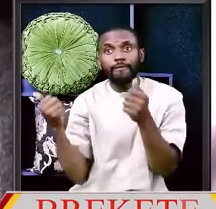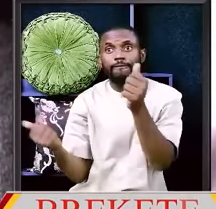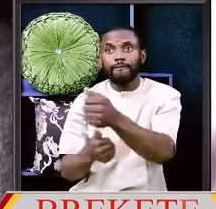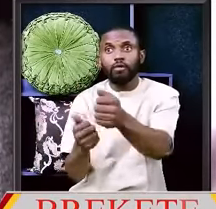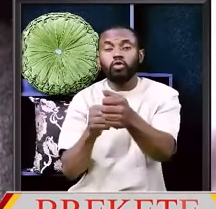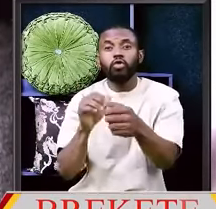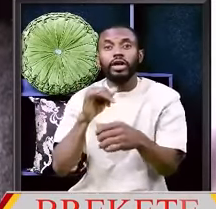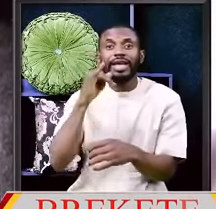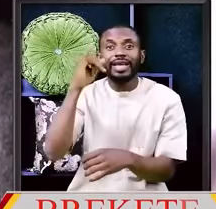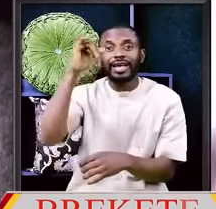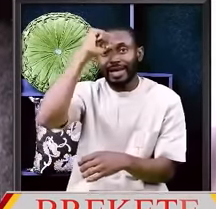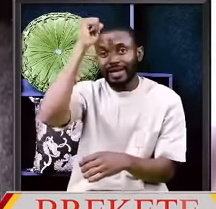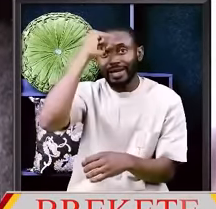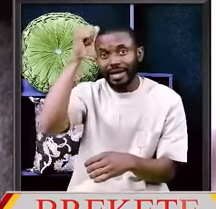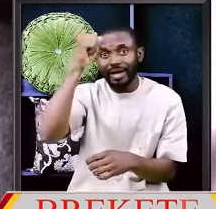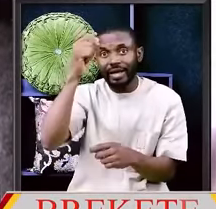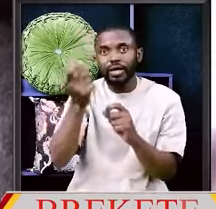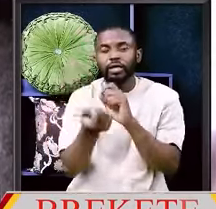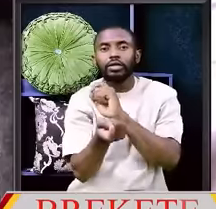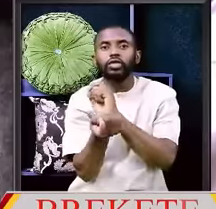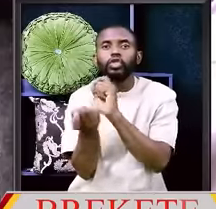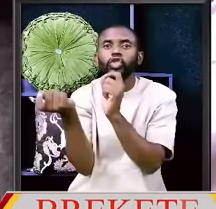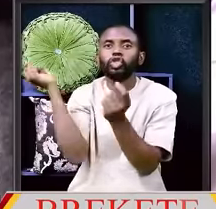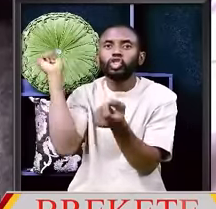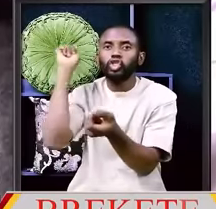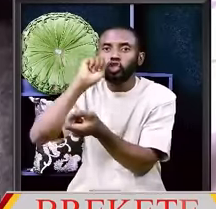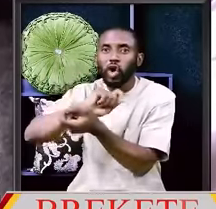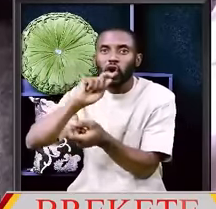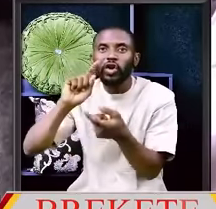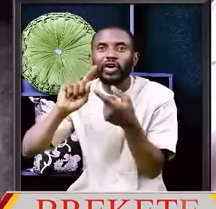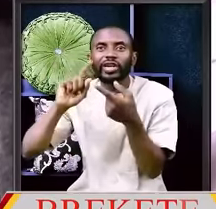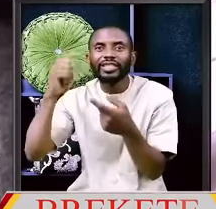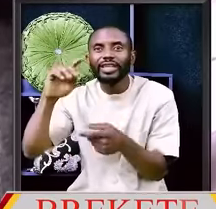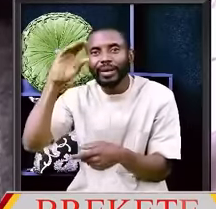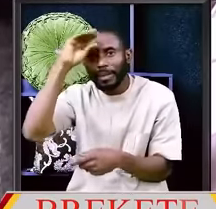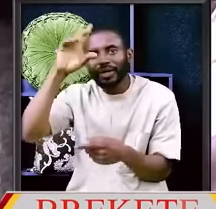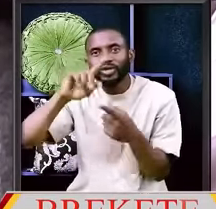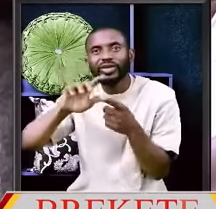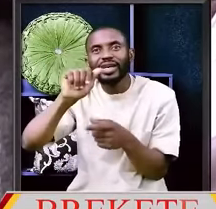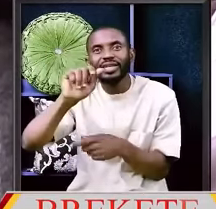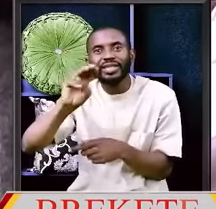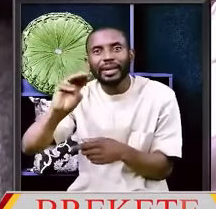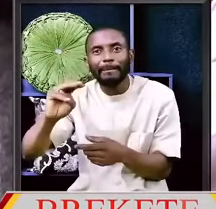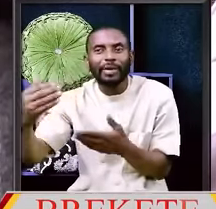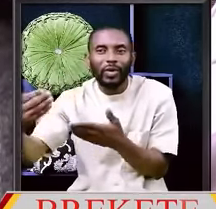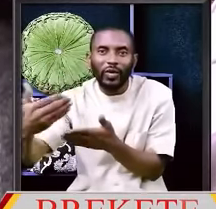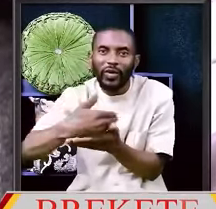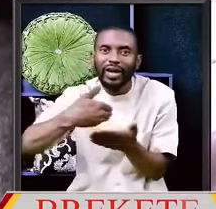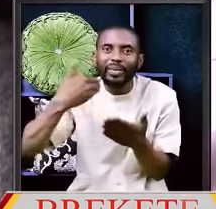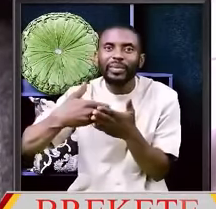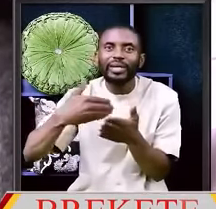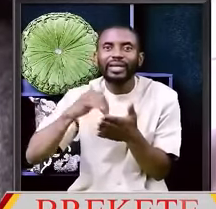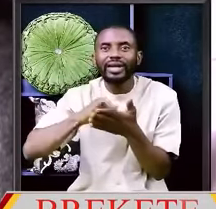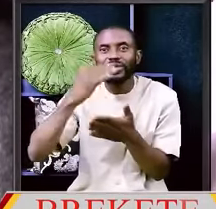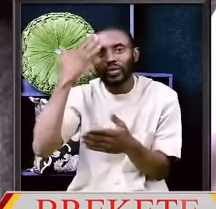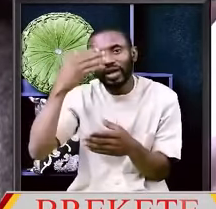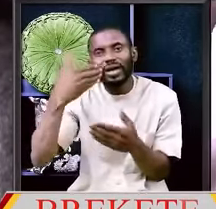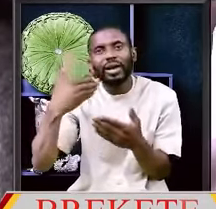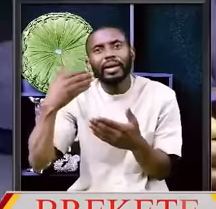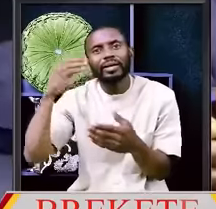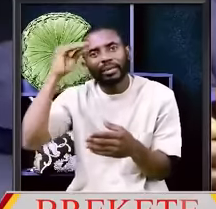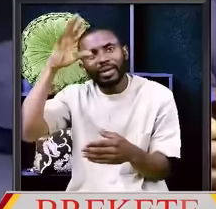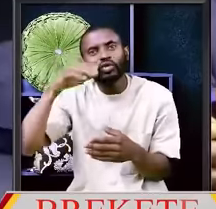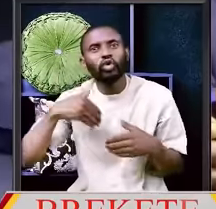and go to India, can turn the man to ATM. They collect money. They collect money. So now I make the man come tired. I